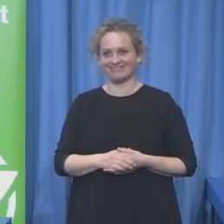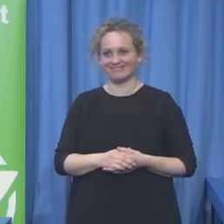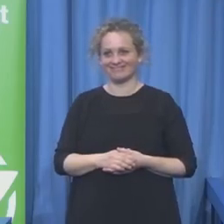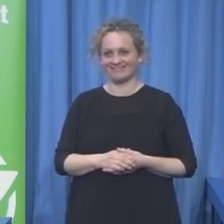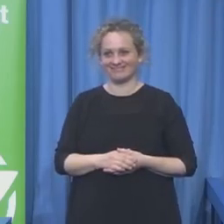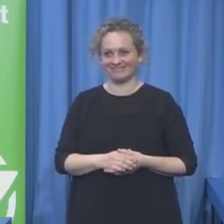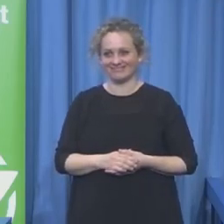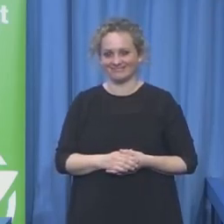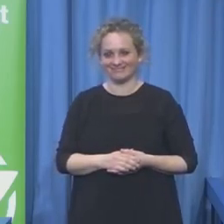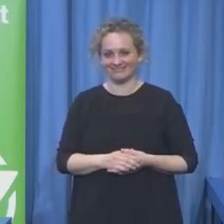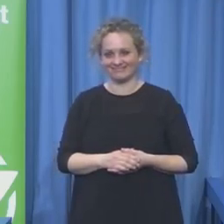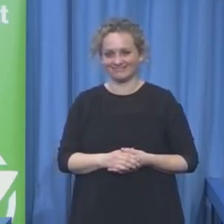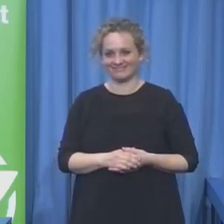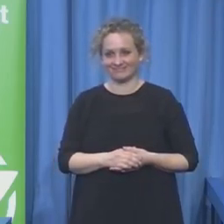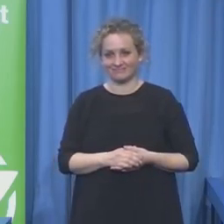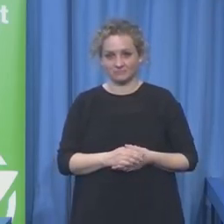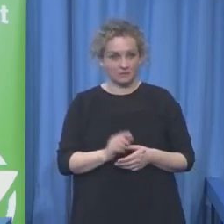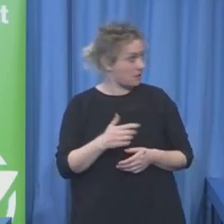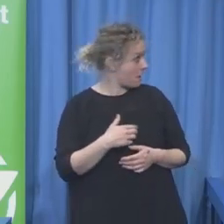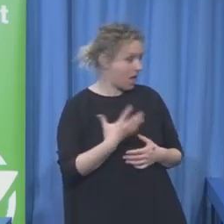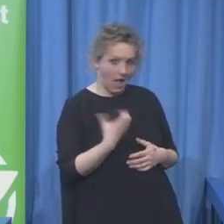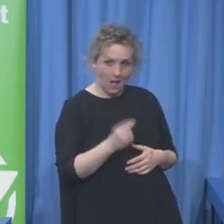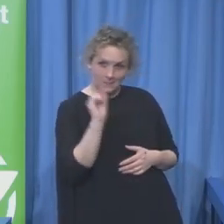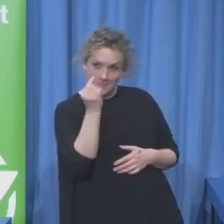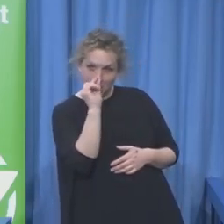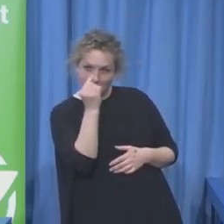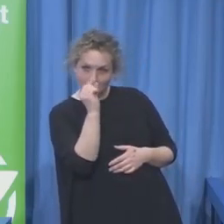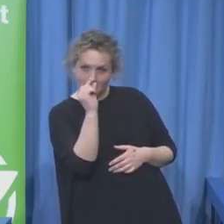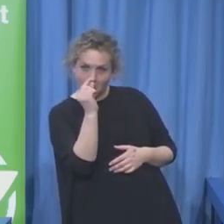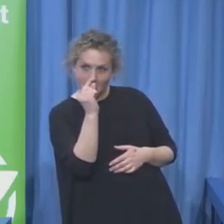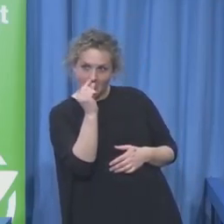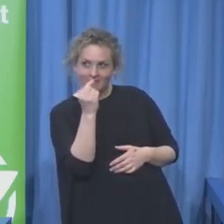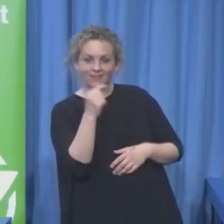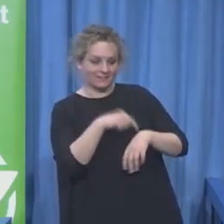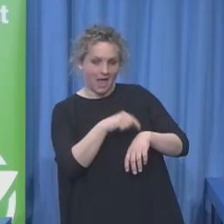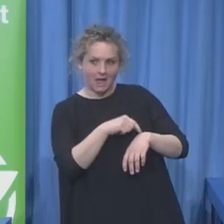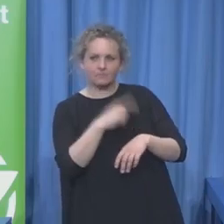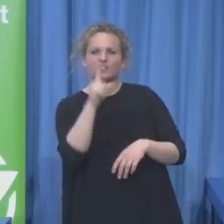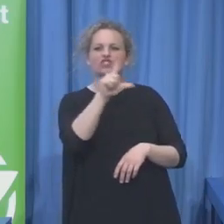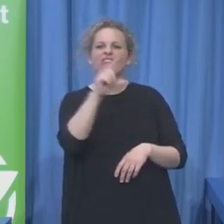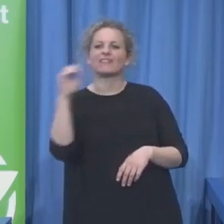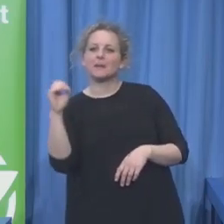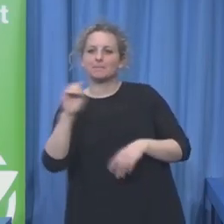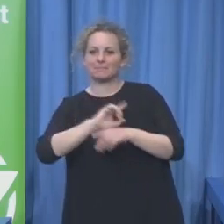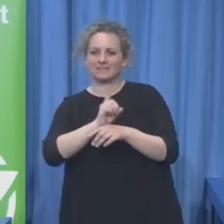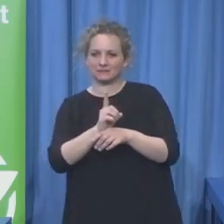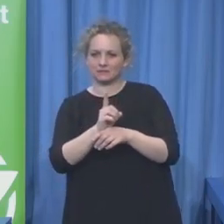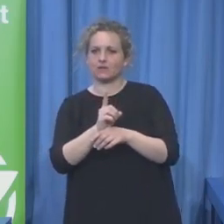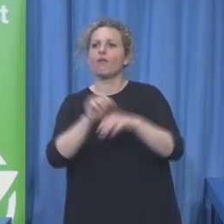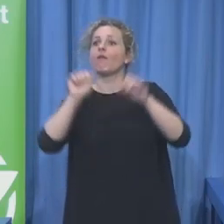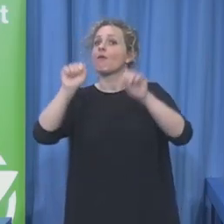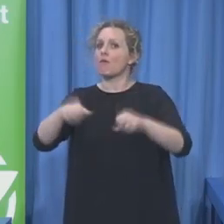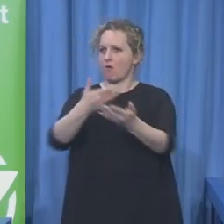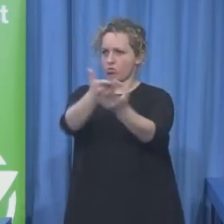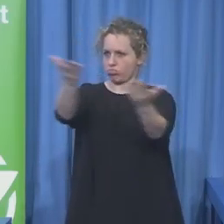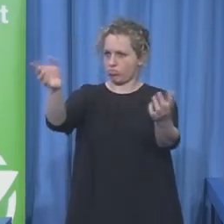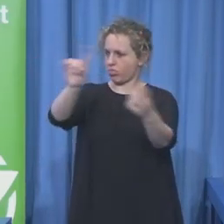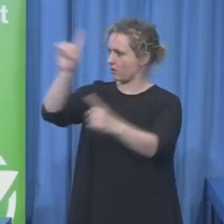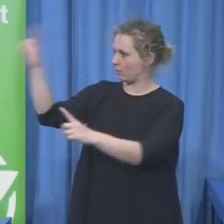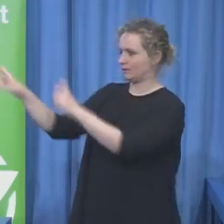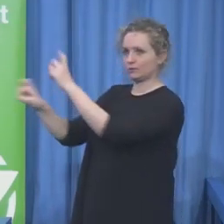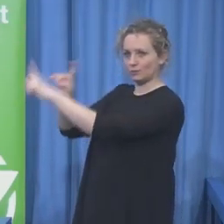Well, we have some time left, 20 minutes, so we want to give the audience a chance to speak up and to comment. And finally,